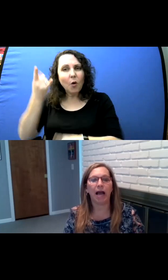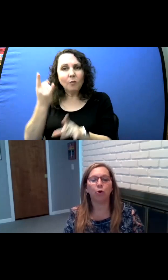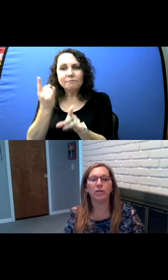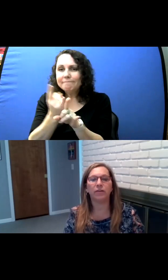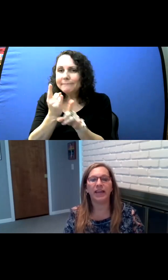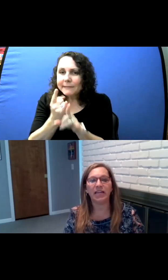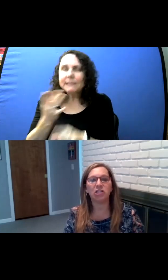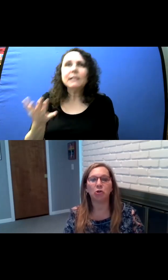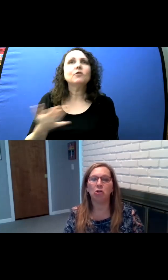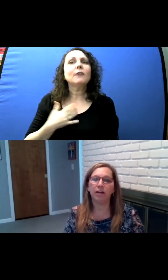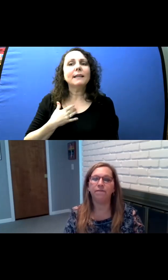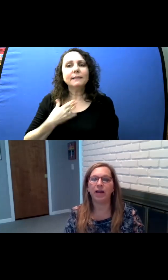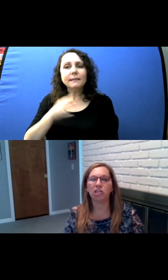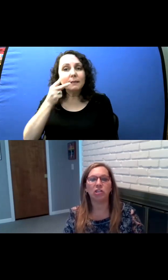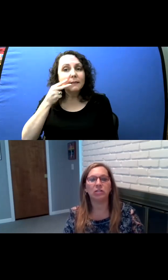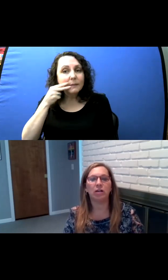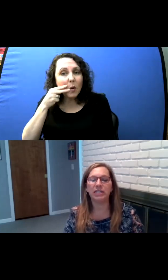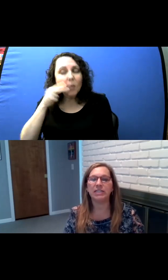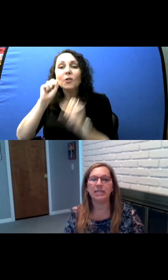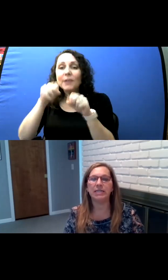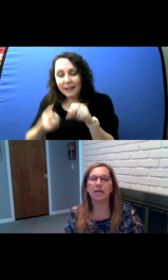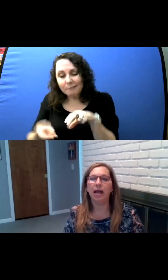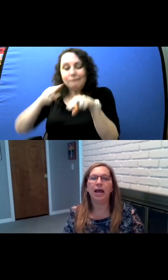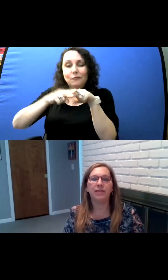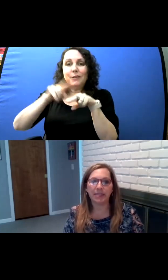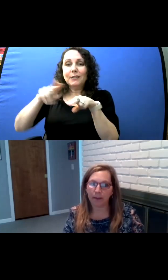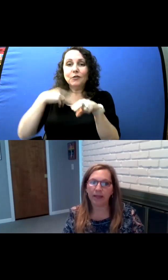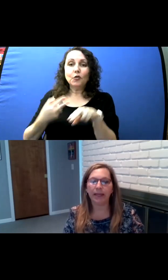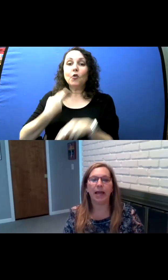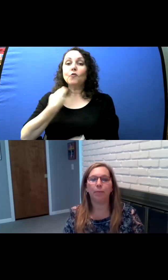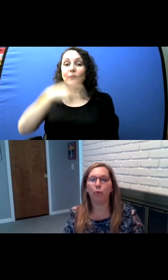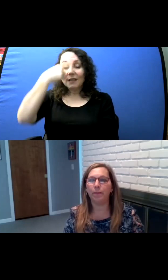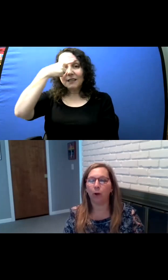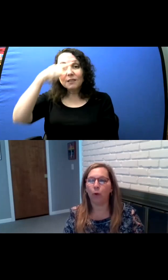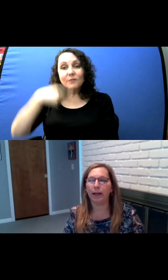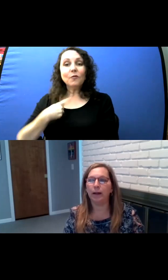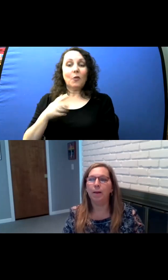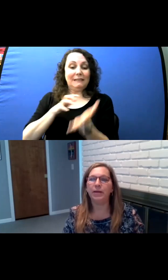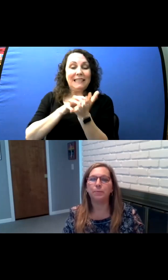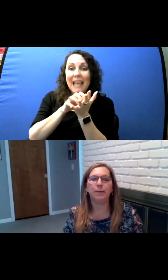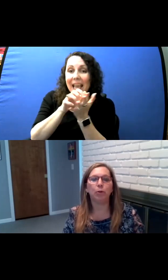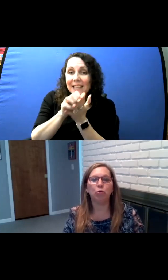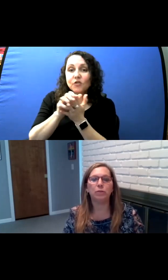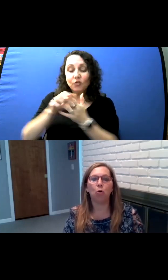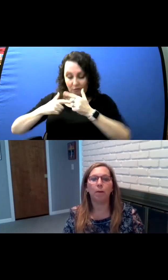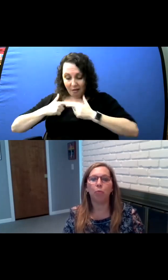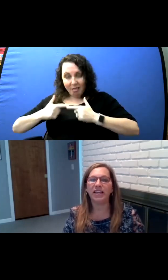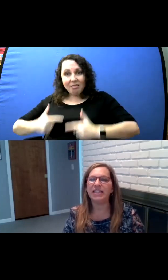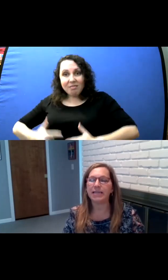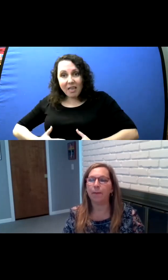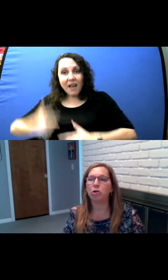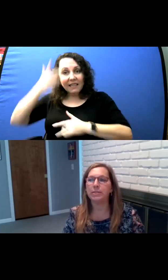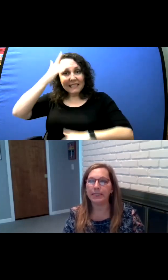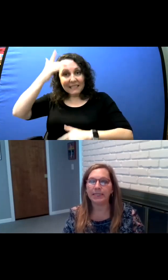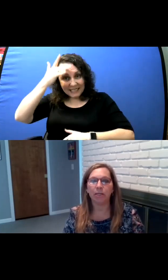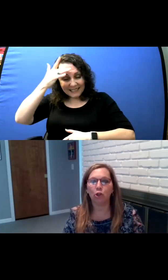put you at a higher risk of cancer, lung infections, lung disease, and the same thing can happen with marijuana because people who smoke are putting